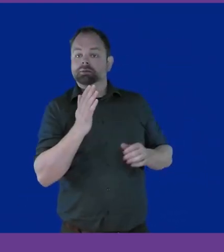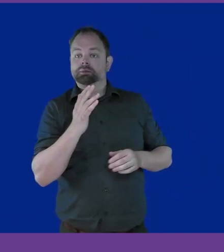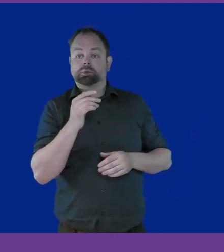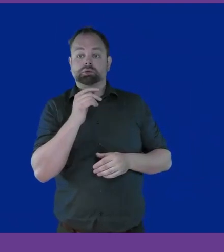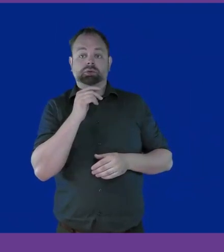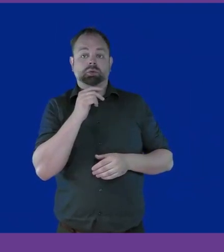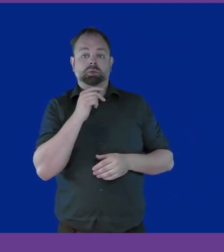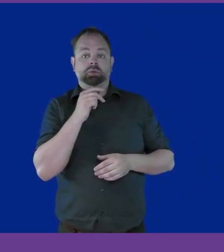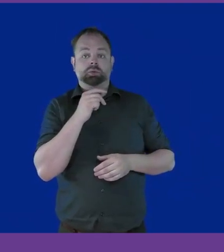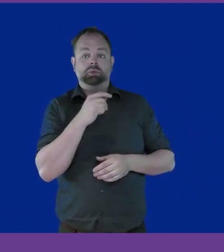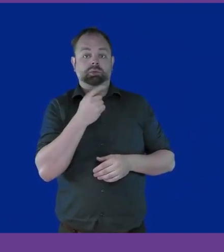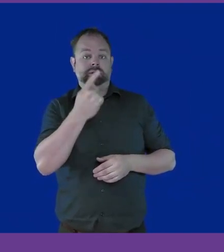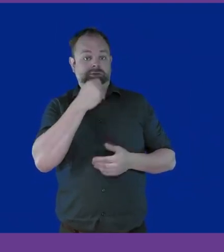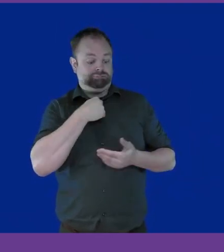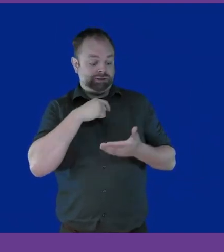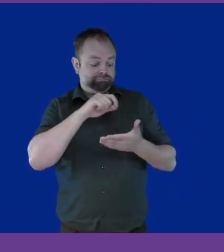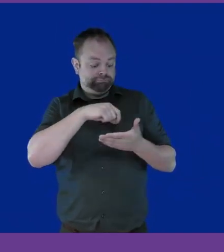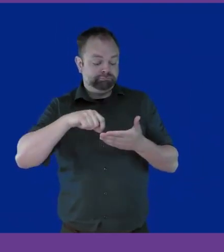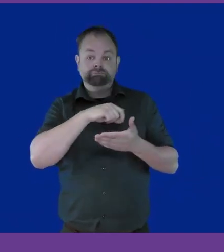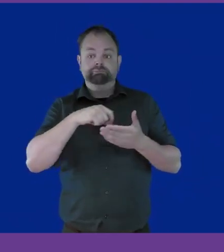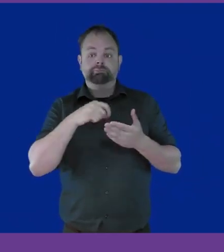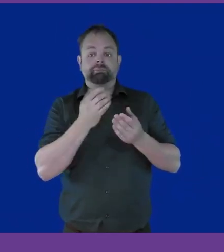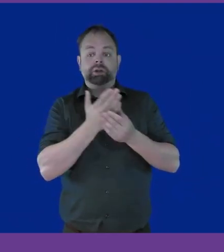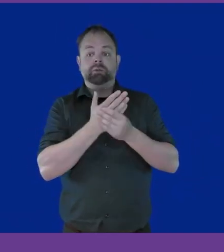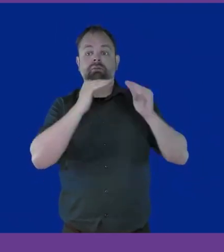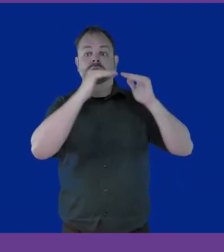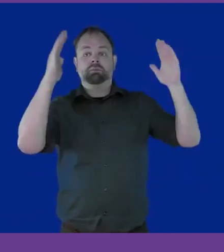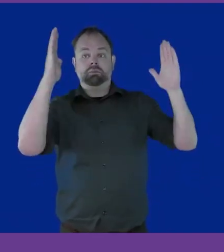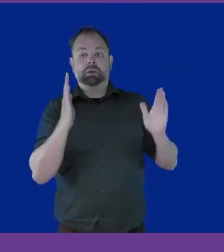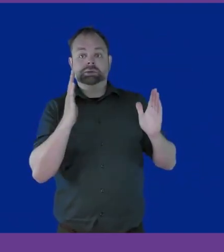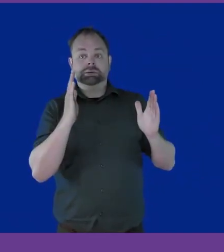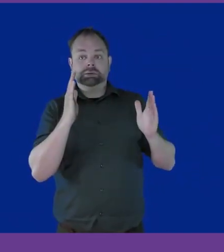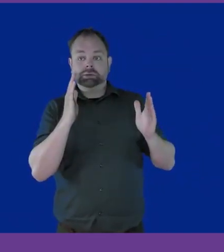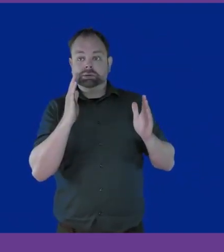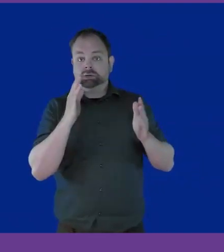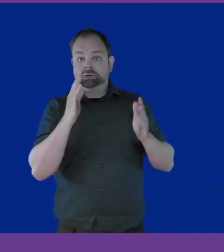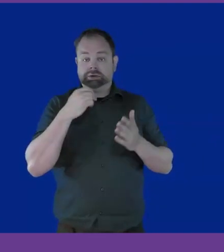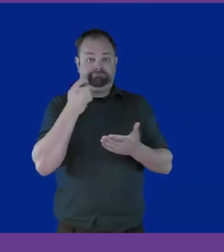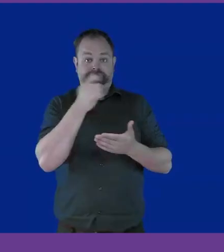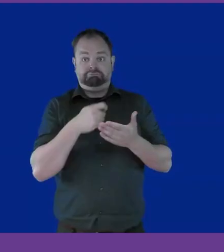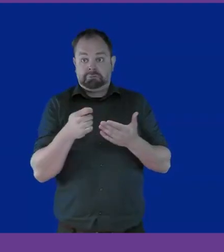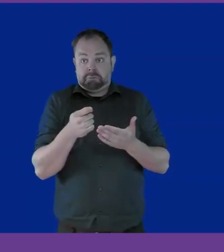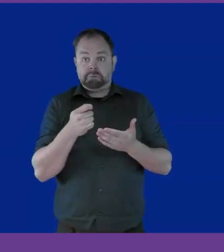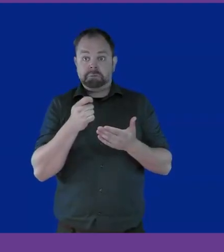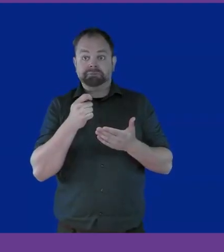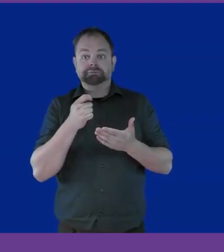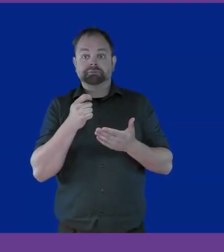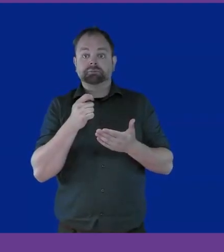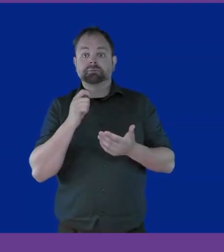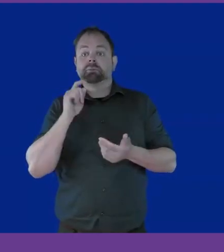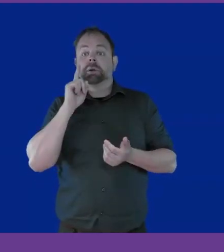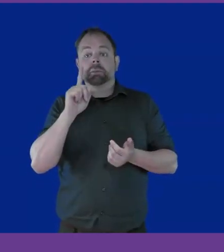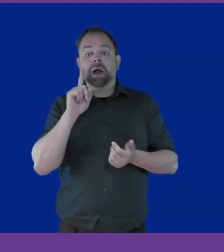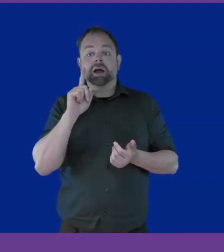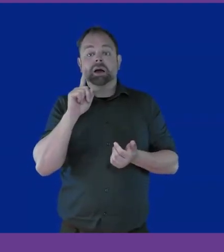have drawn a huge kind of cubicle-like thing with small windows and notably big stairs and difficult